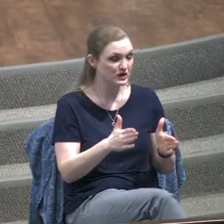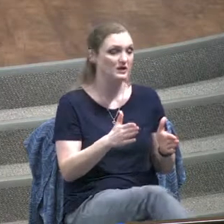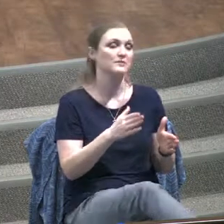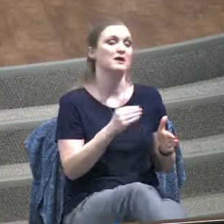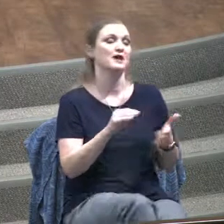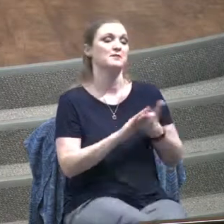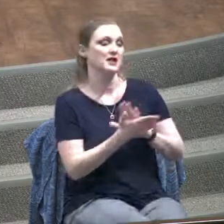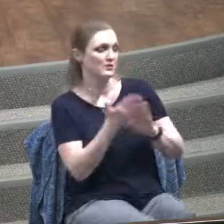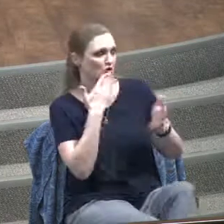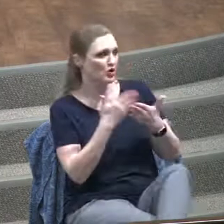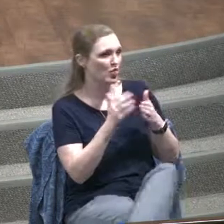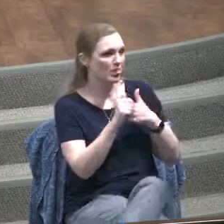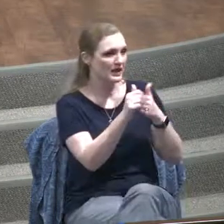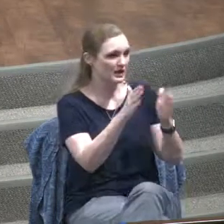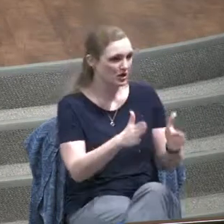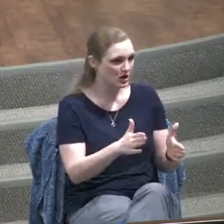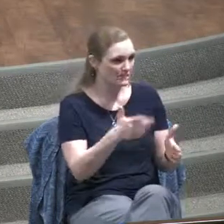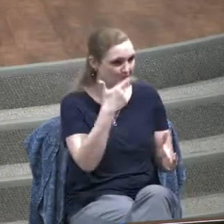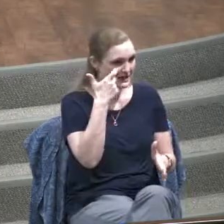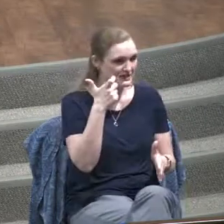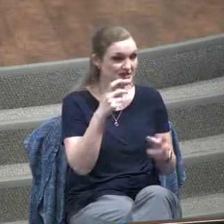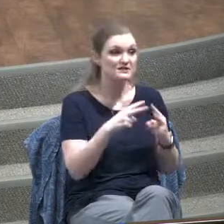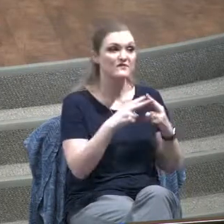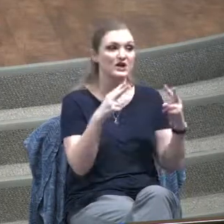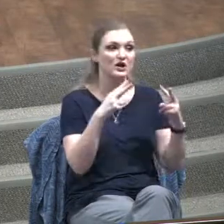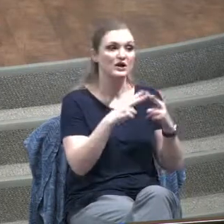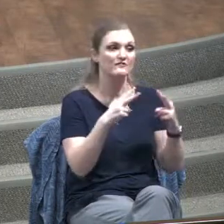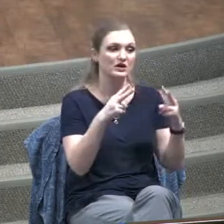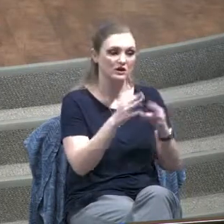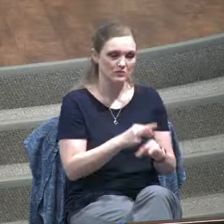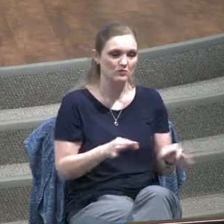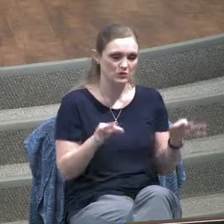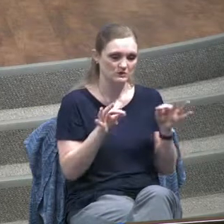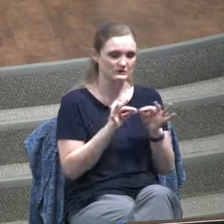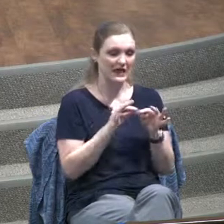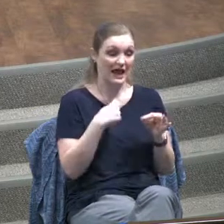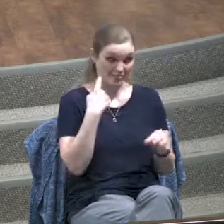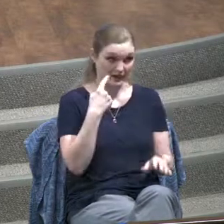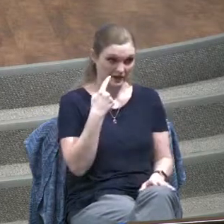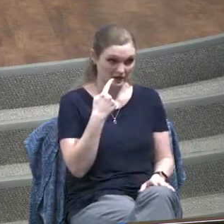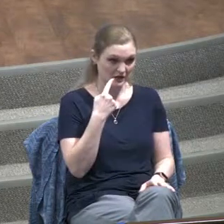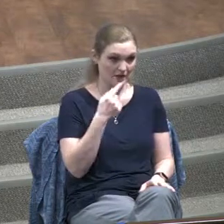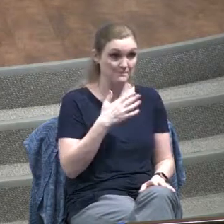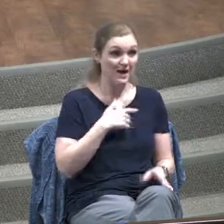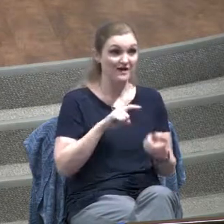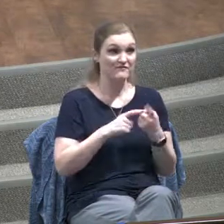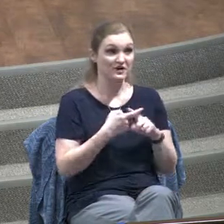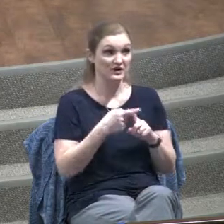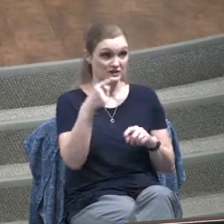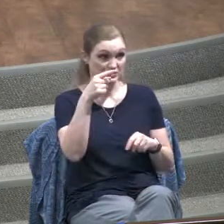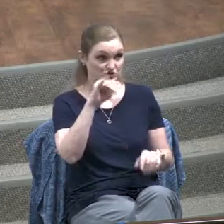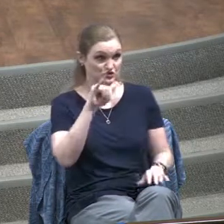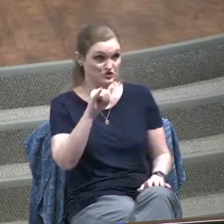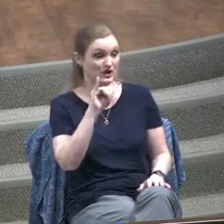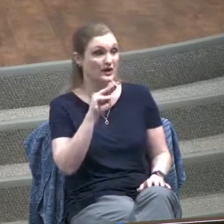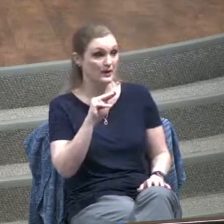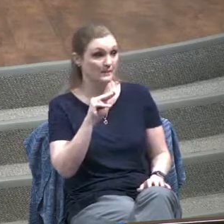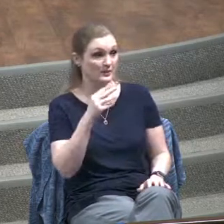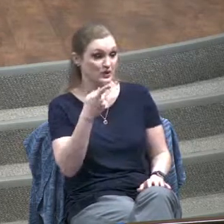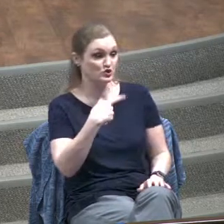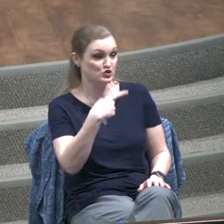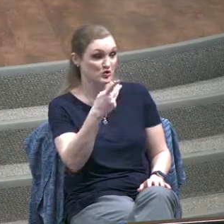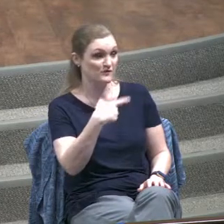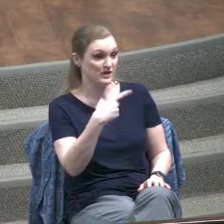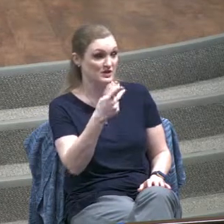just believe leadership is that important. Now, my good friend Jim Neely and I, we've developed